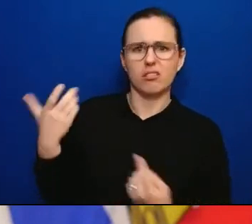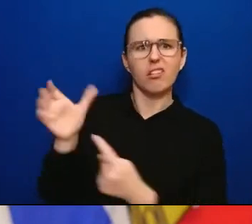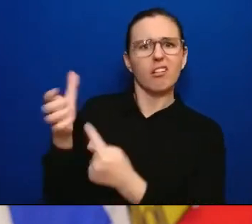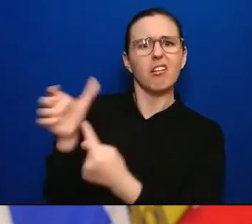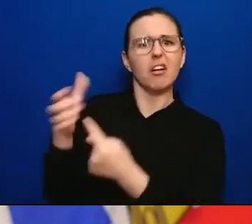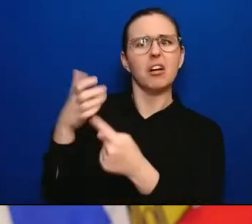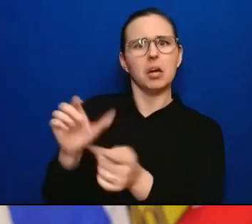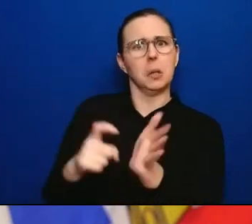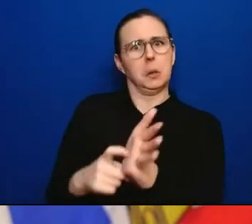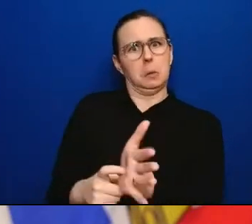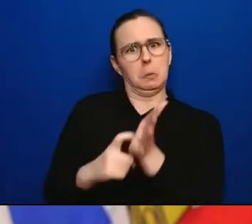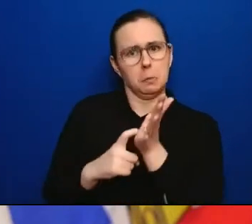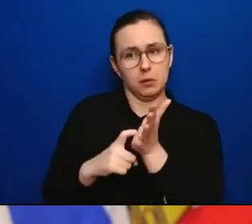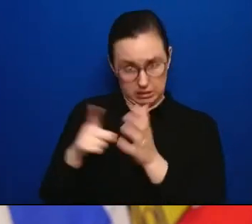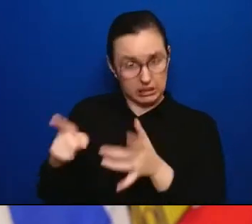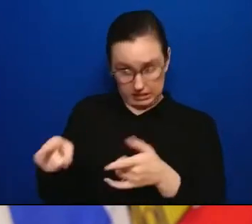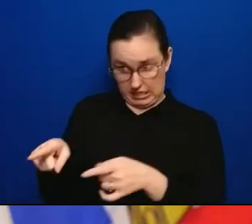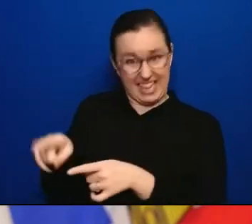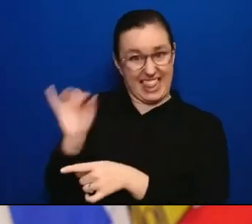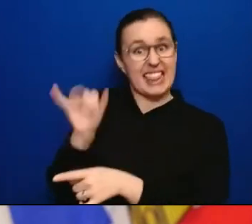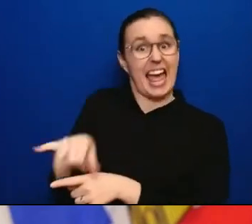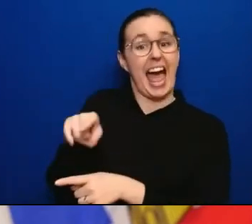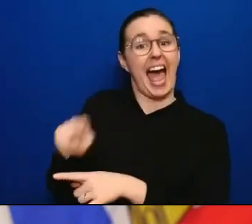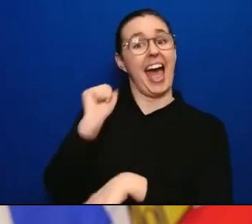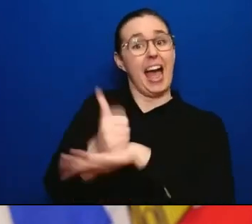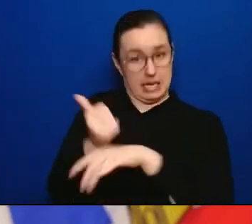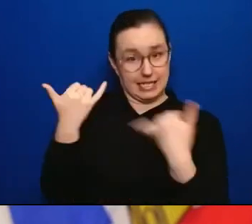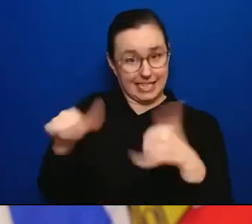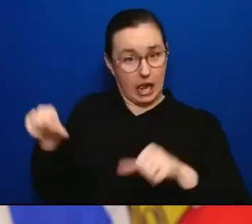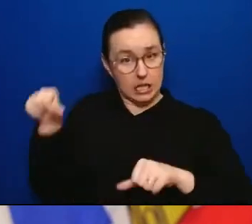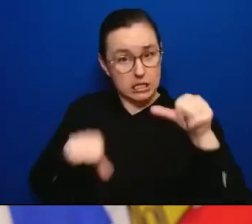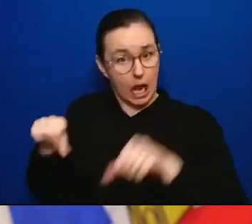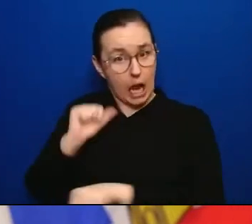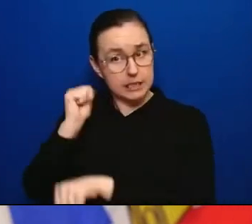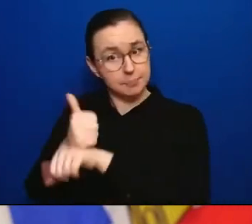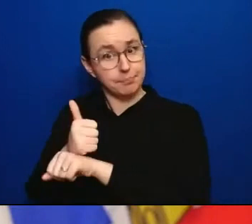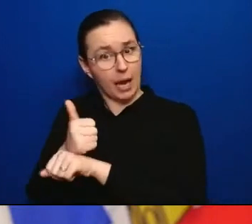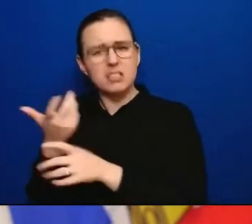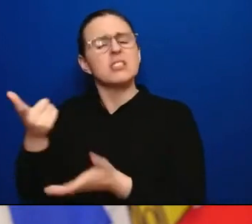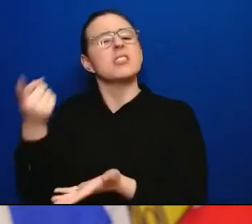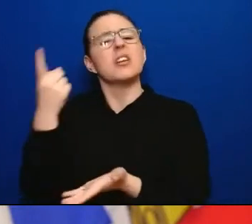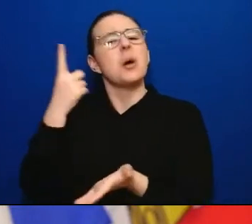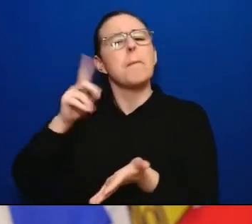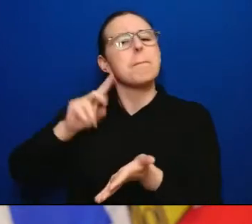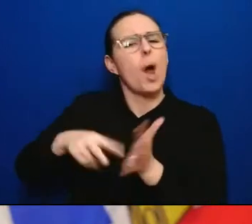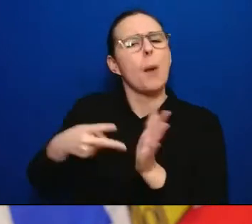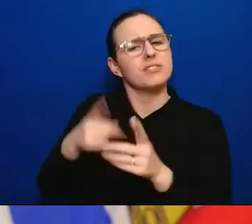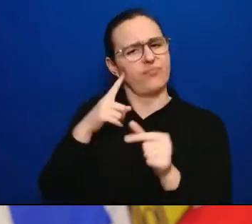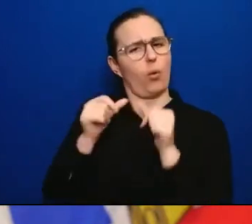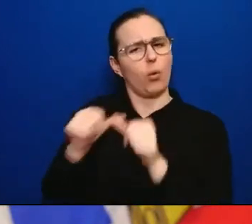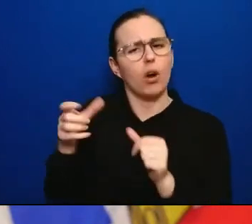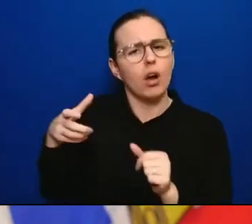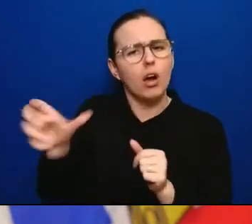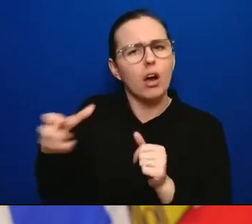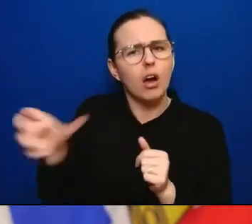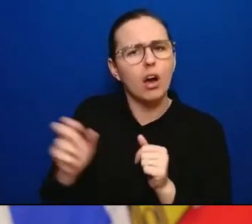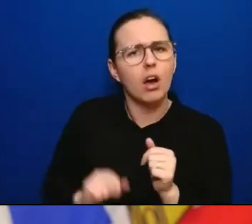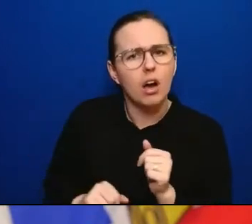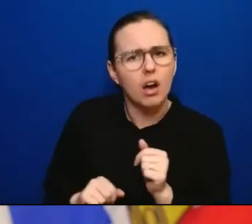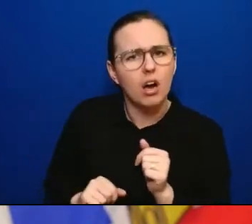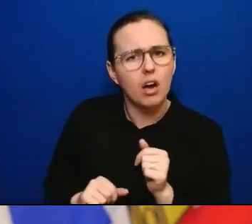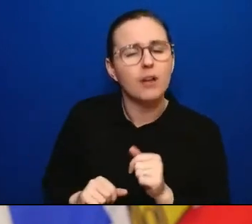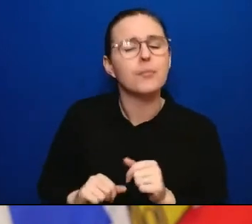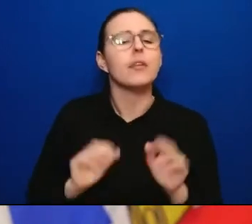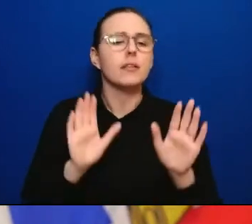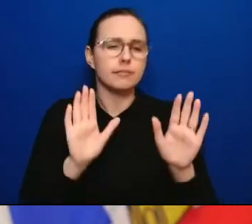the vaccine cards do still serve a scientific medical purpose right now? And if so, what is that purpose? Absolutely. From the